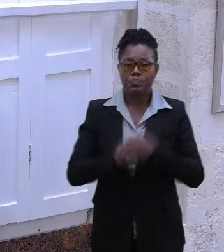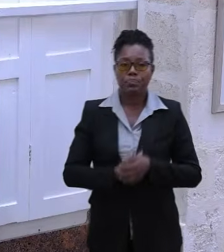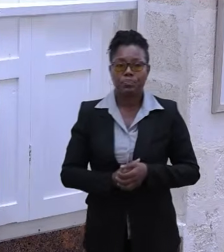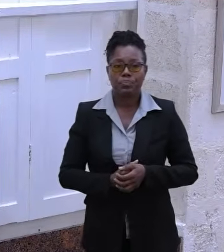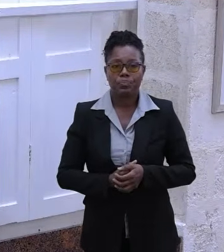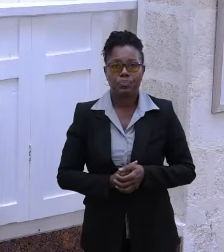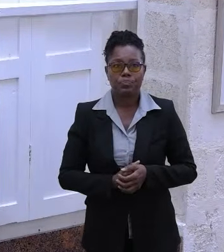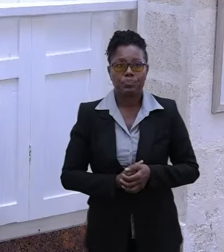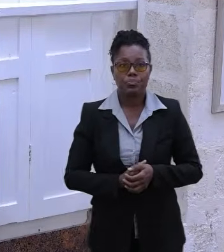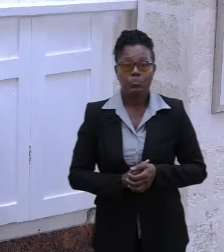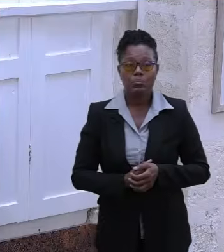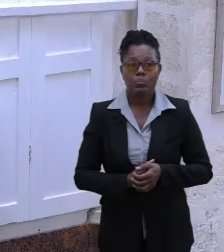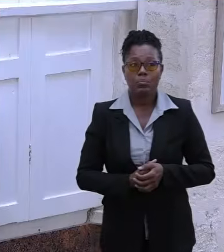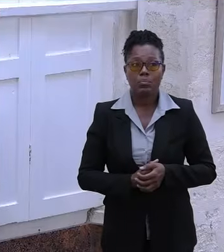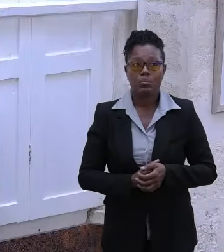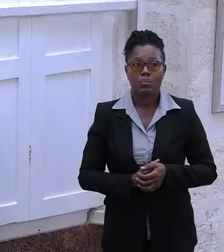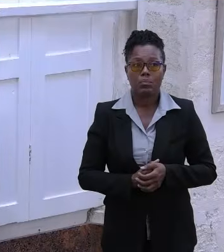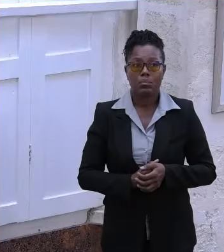estate agents too.